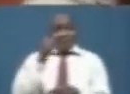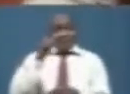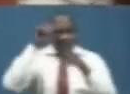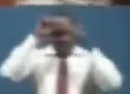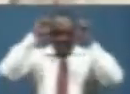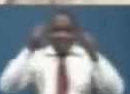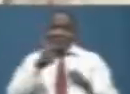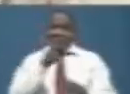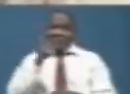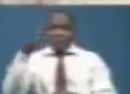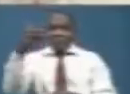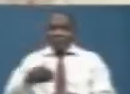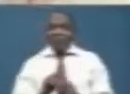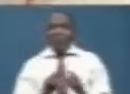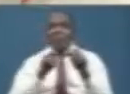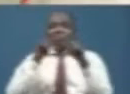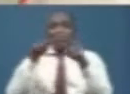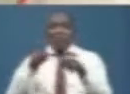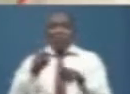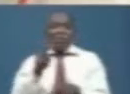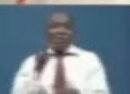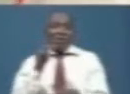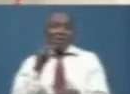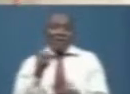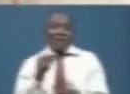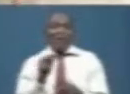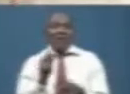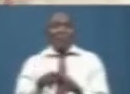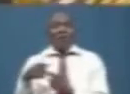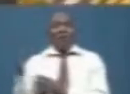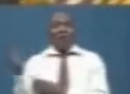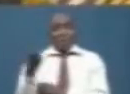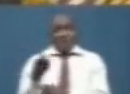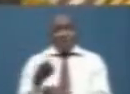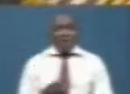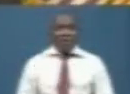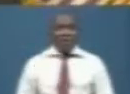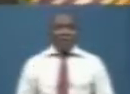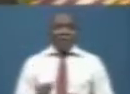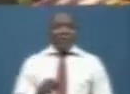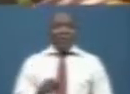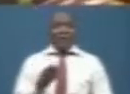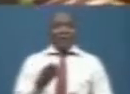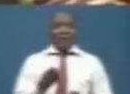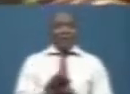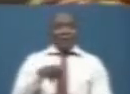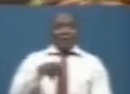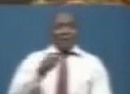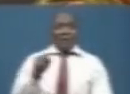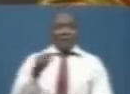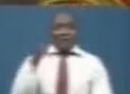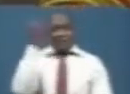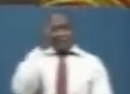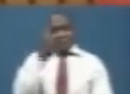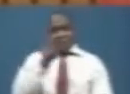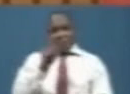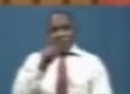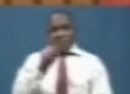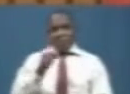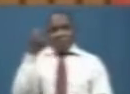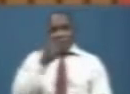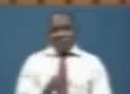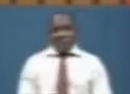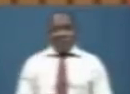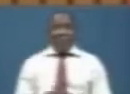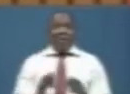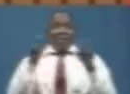to address the regional legislature comes on the heels of a similar invitation extended to him by the Pan-African Parliament in South Africa.